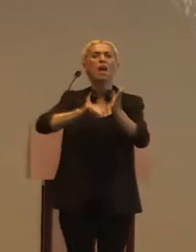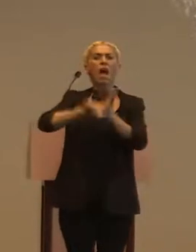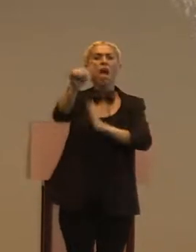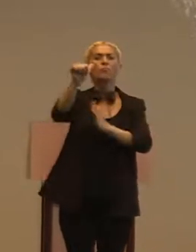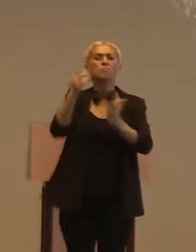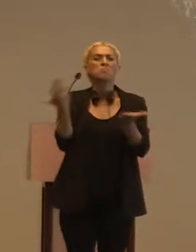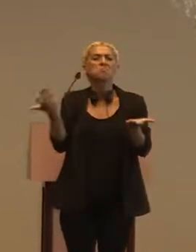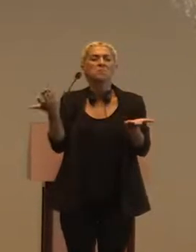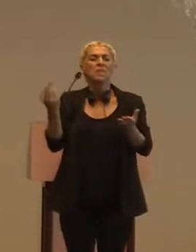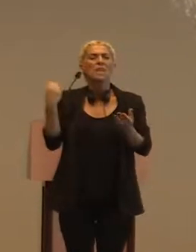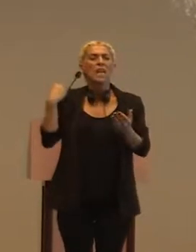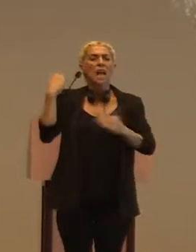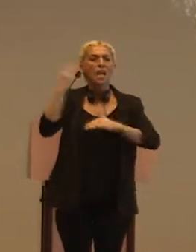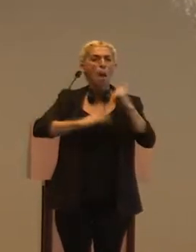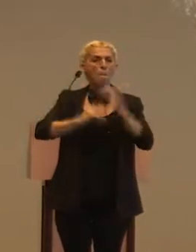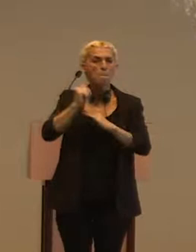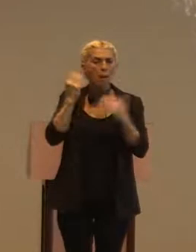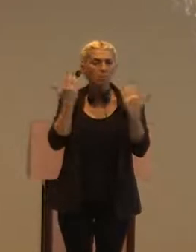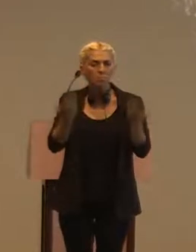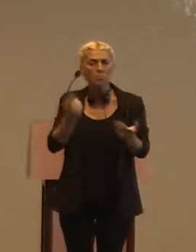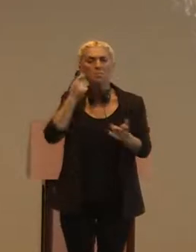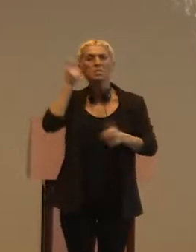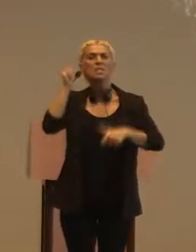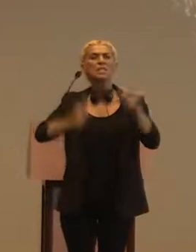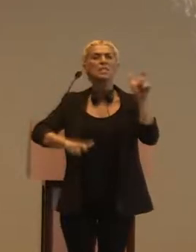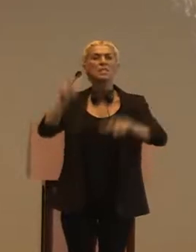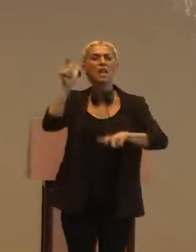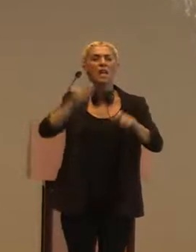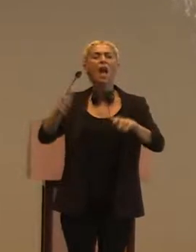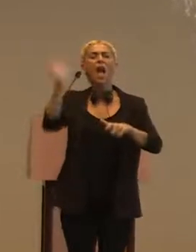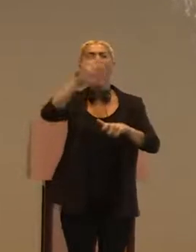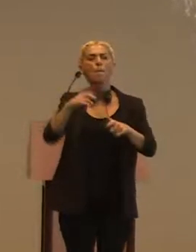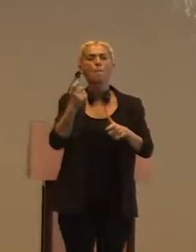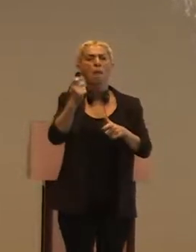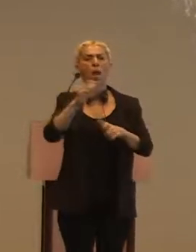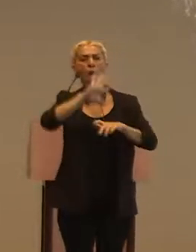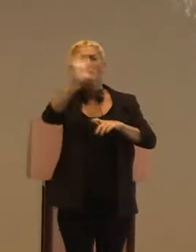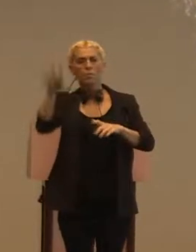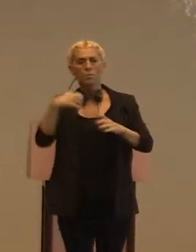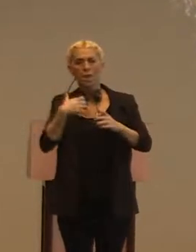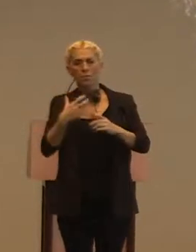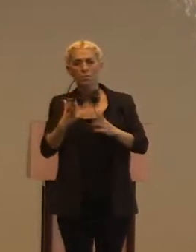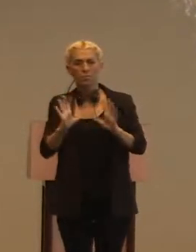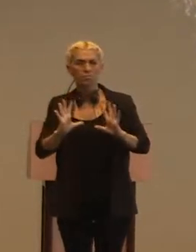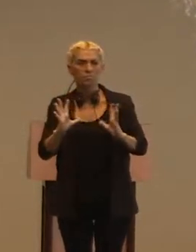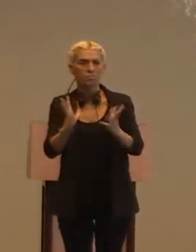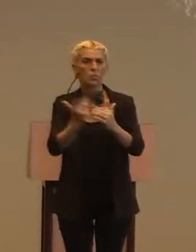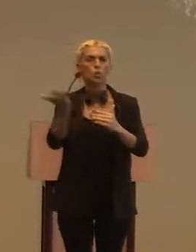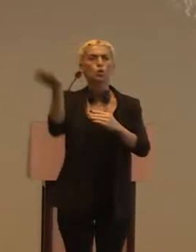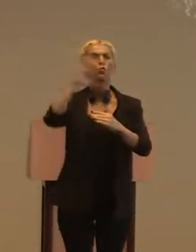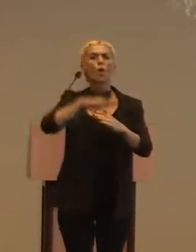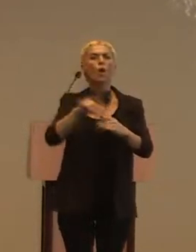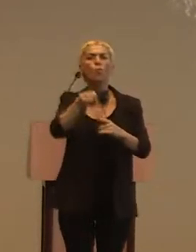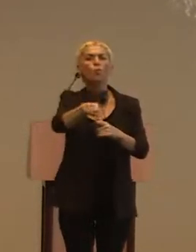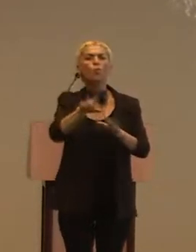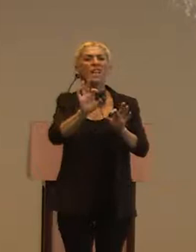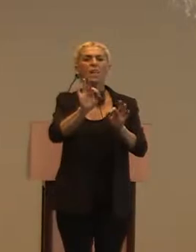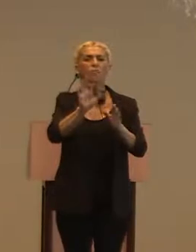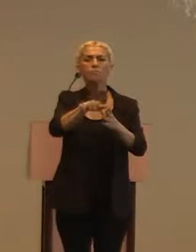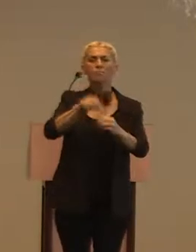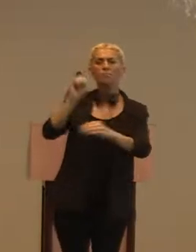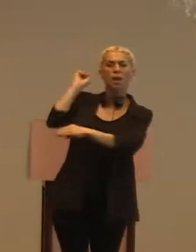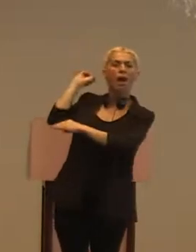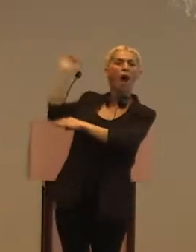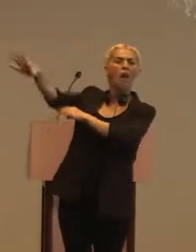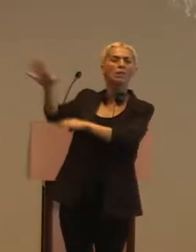this destruction and rebuilding and you know confiscating the property of people kicking them